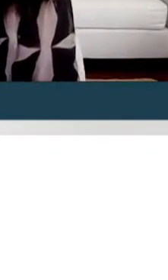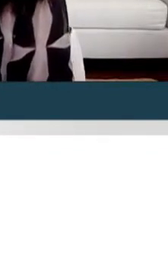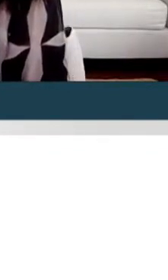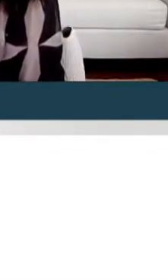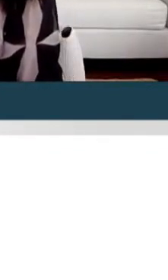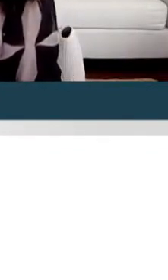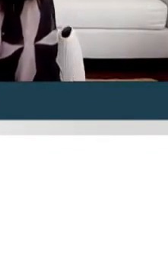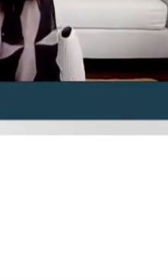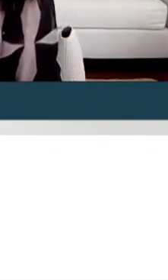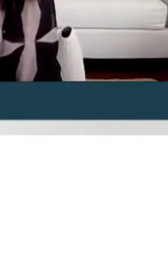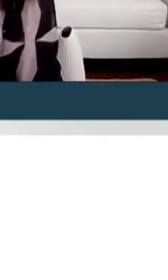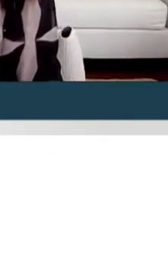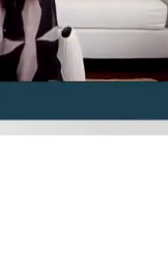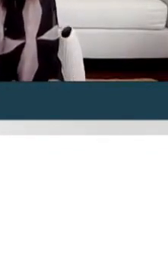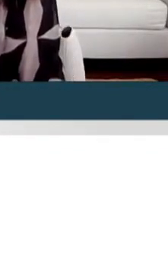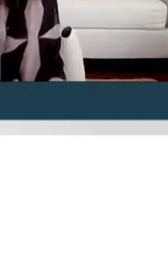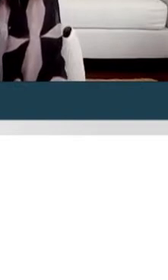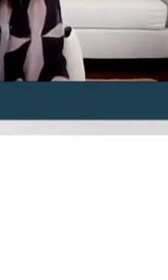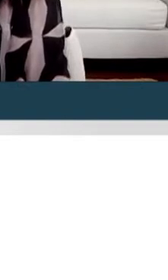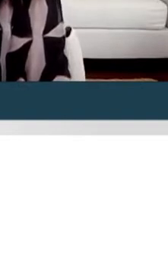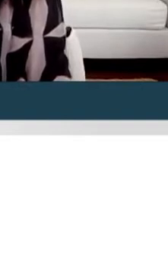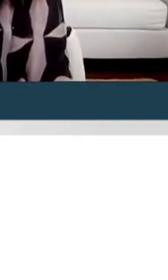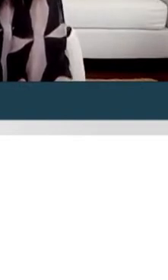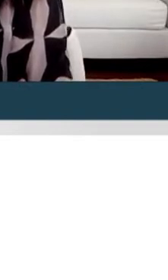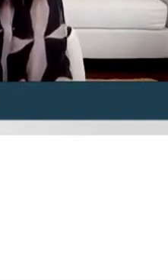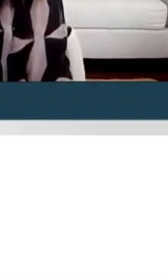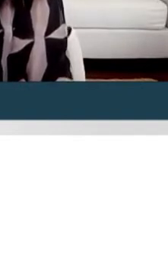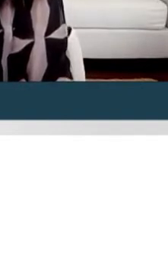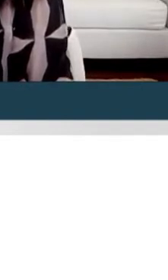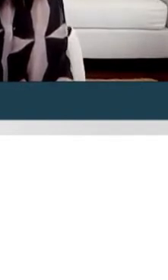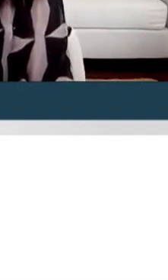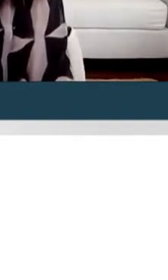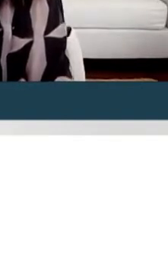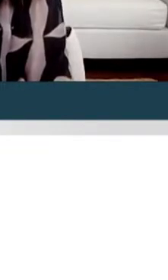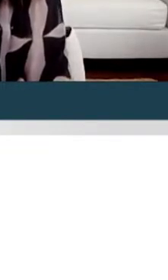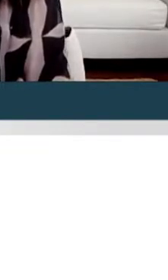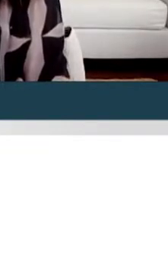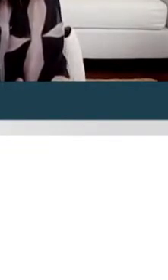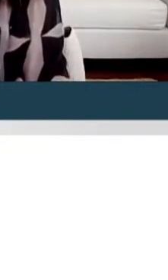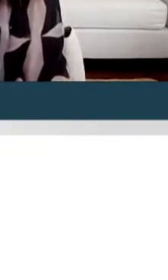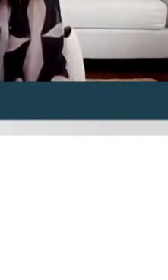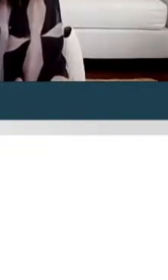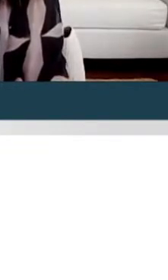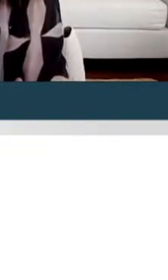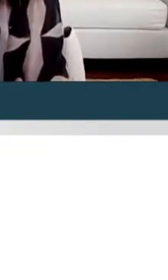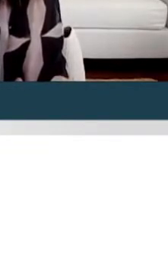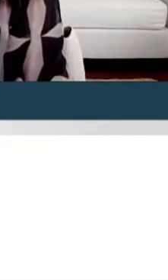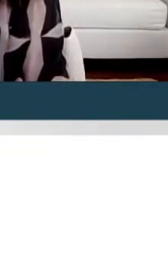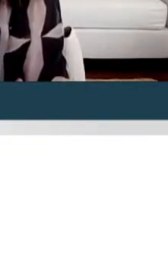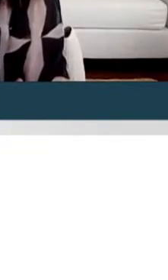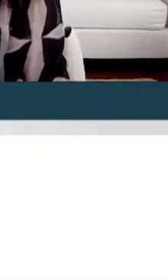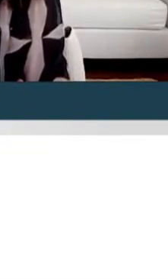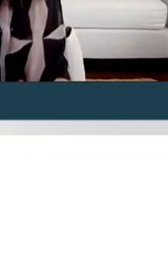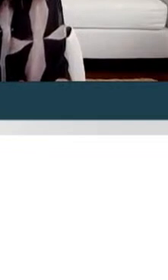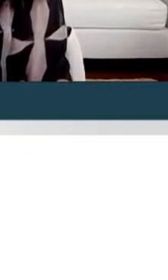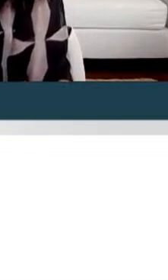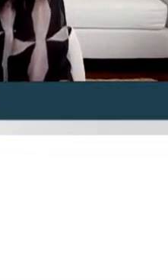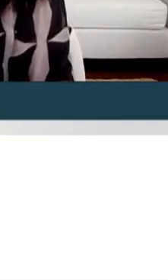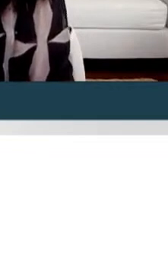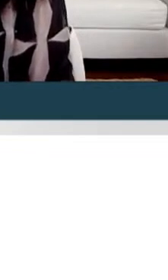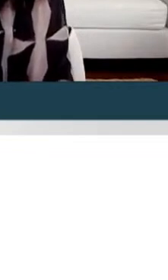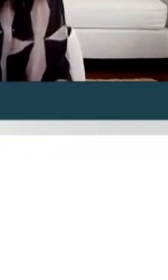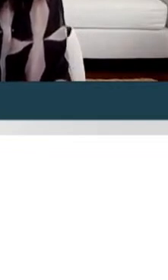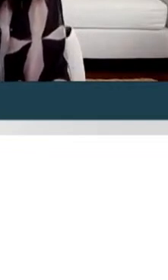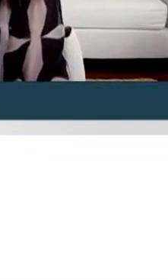civil cases to be filed, but talagang criminal charges will be filed against those responsible, whether it's the violator or the